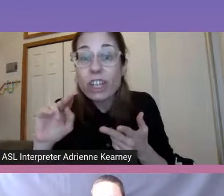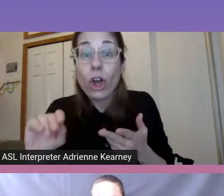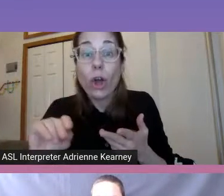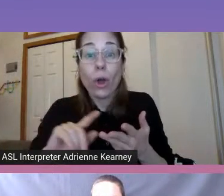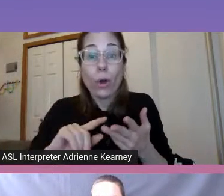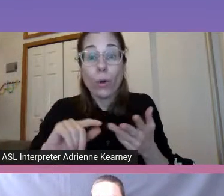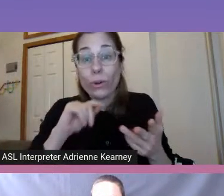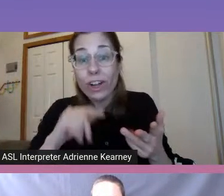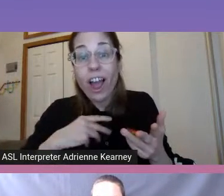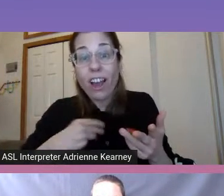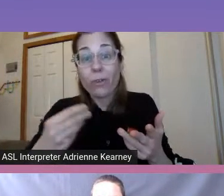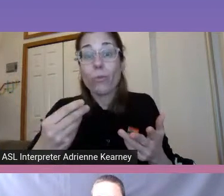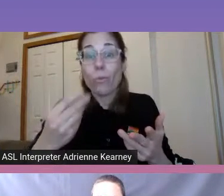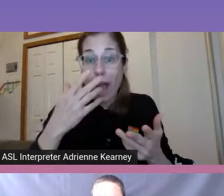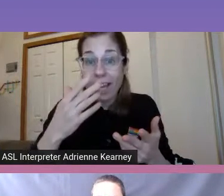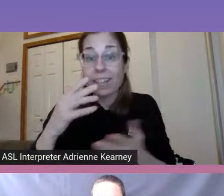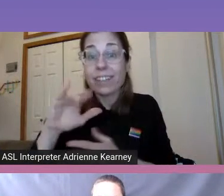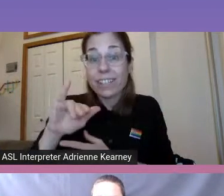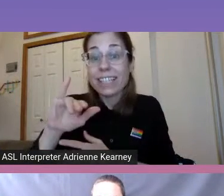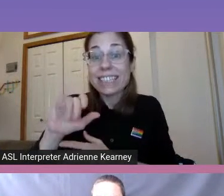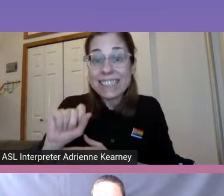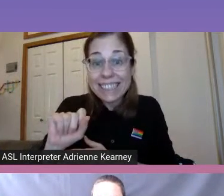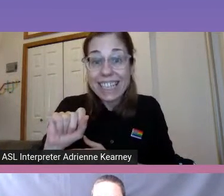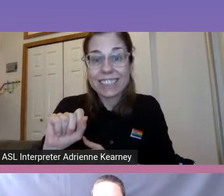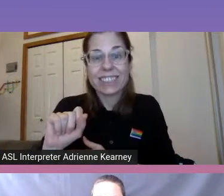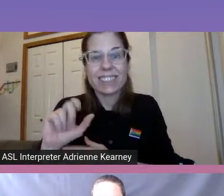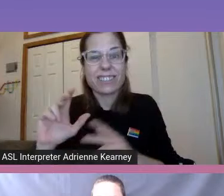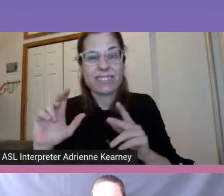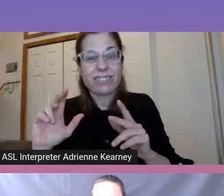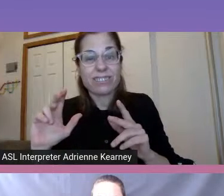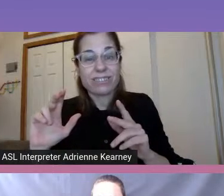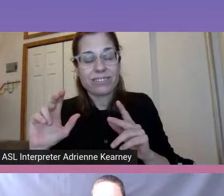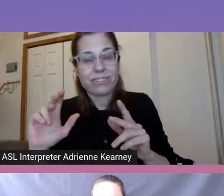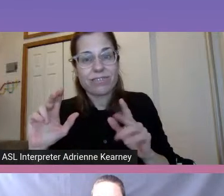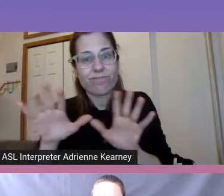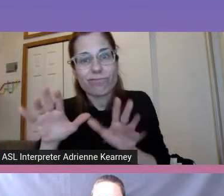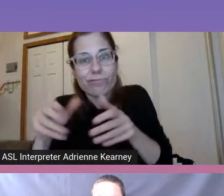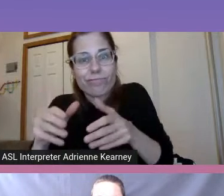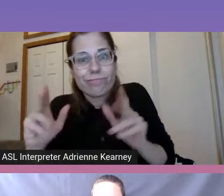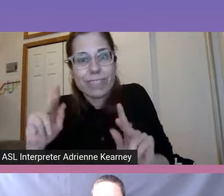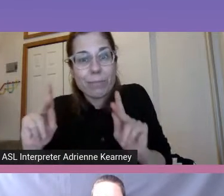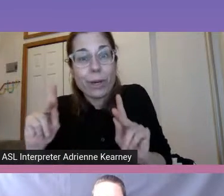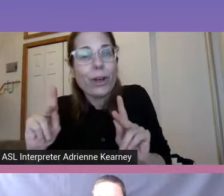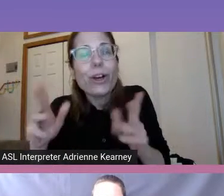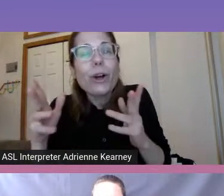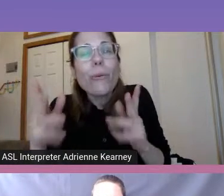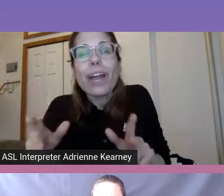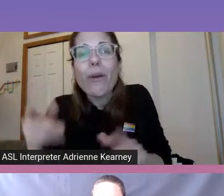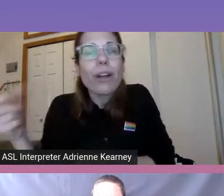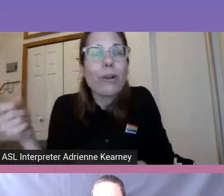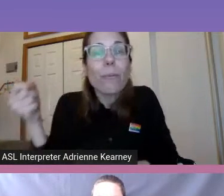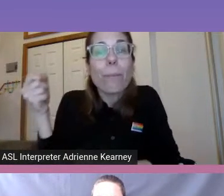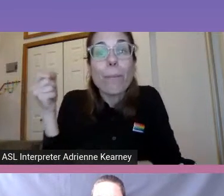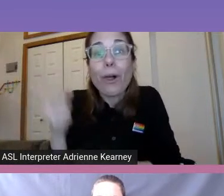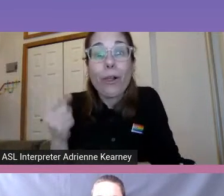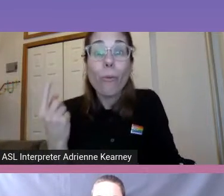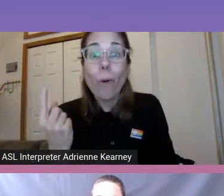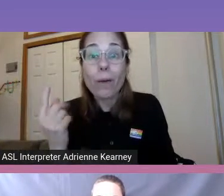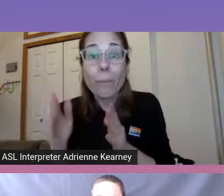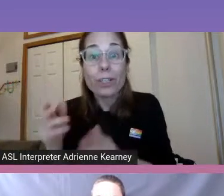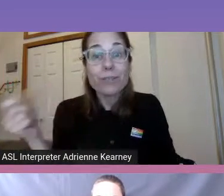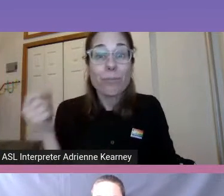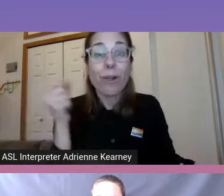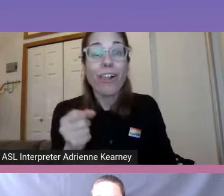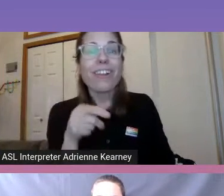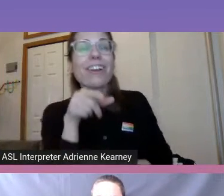cis folks, and we need to be able to not just bringing them to the space to be like the token, be doing not only the physical but the emotional